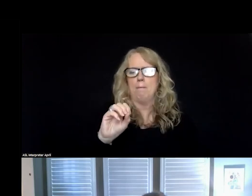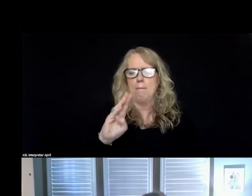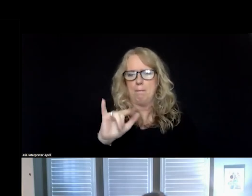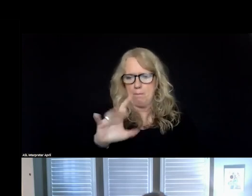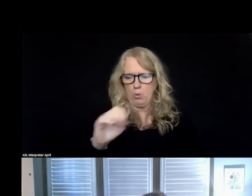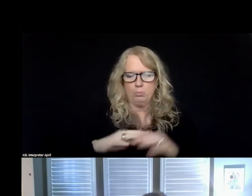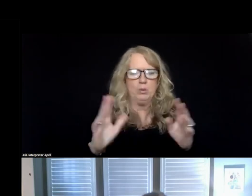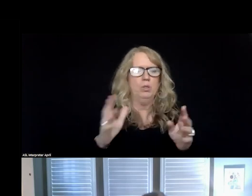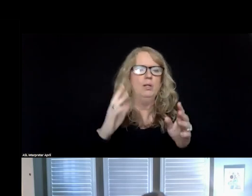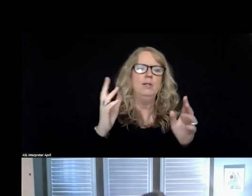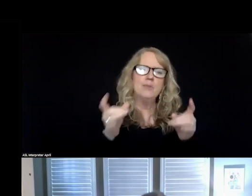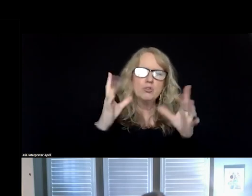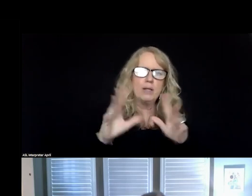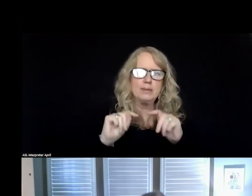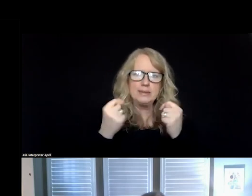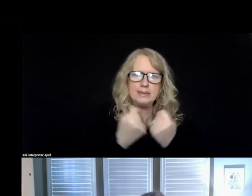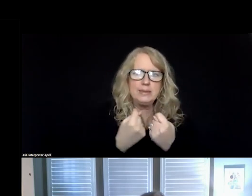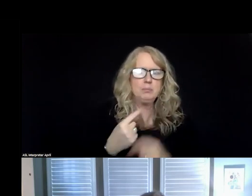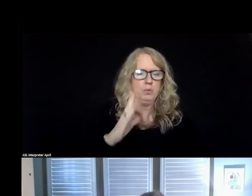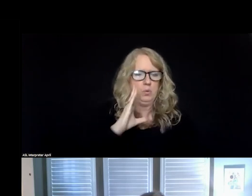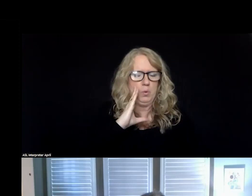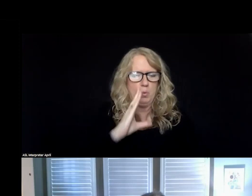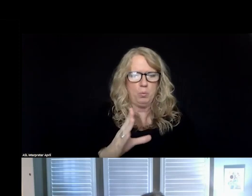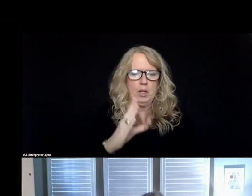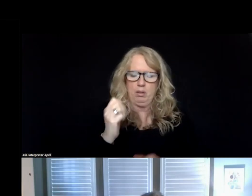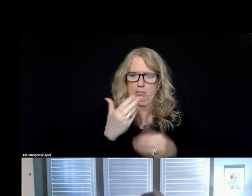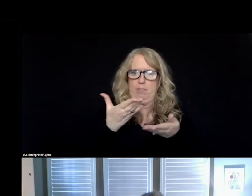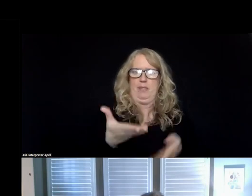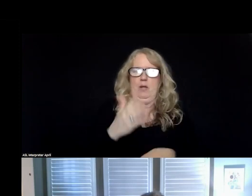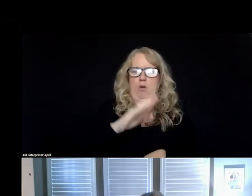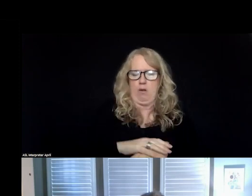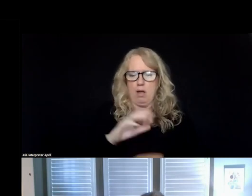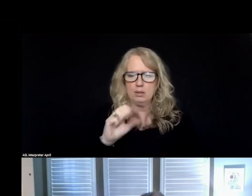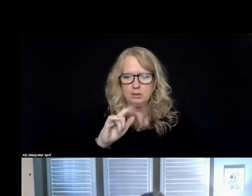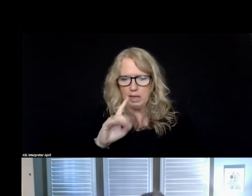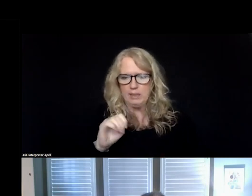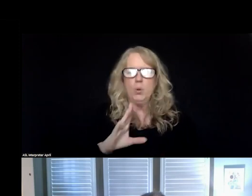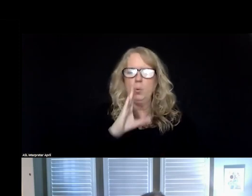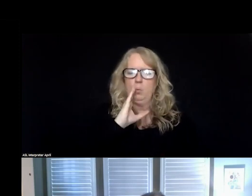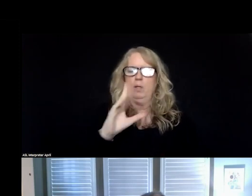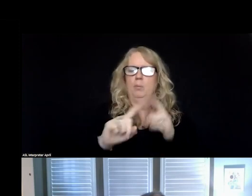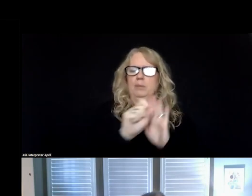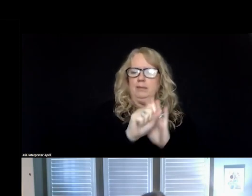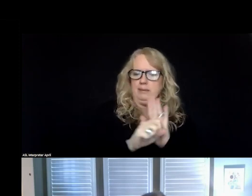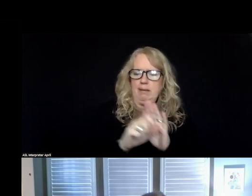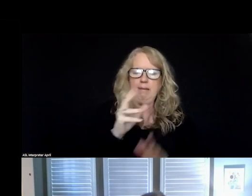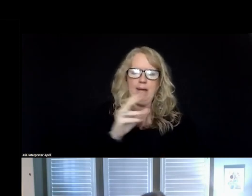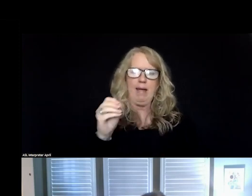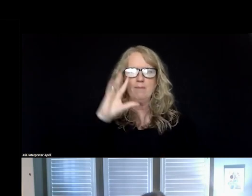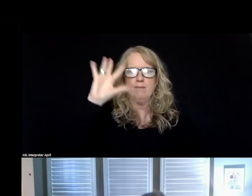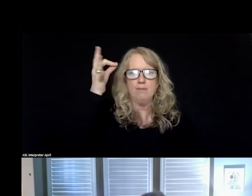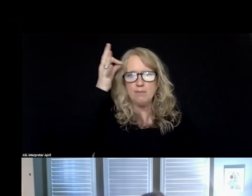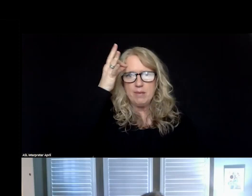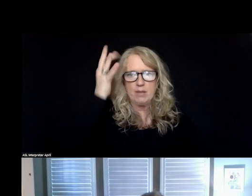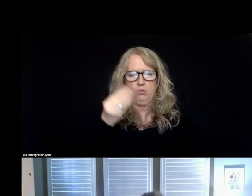the crisis teams will be able to go on site, and that there would be state and federal funds available to make